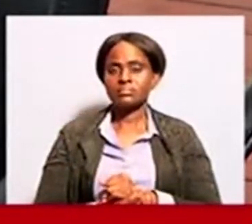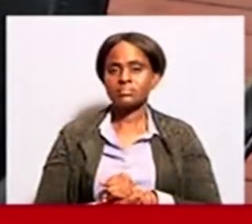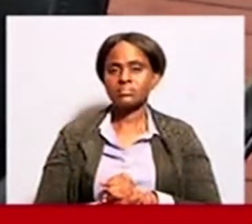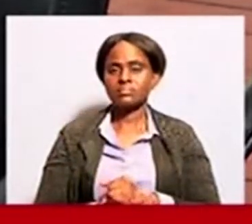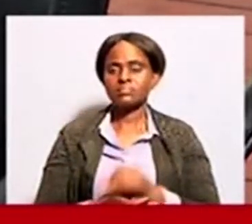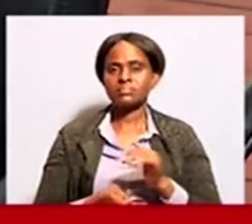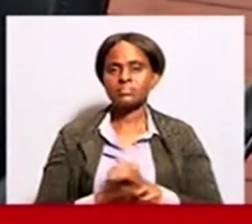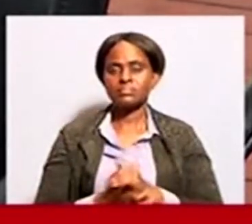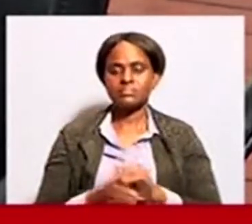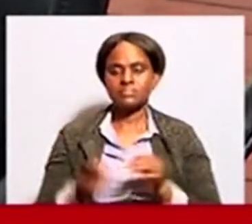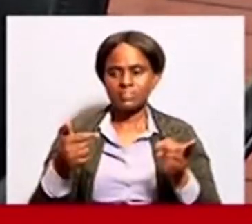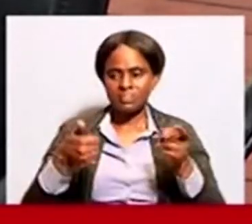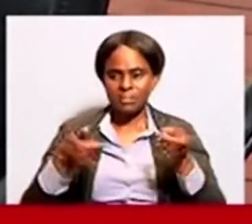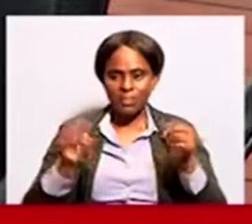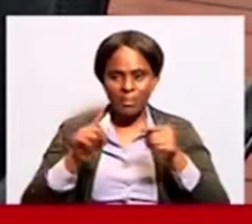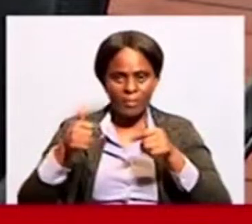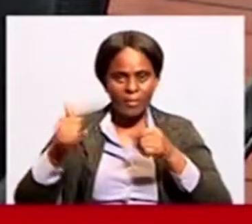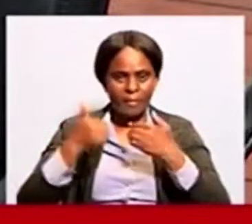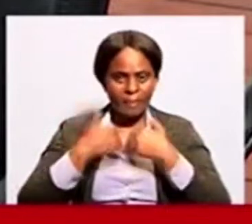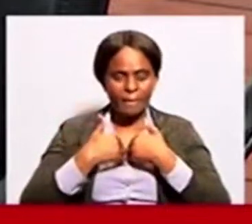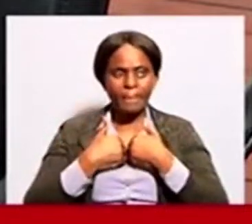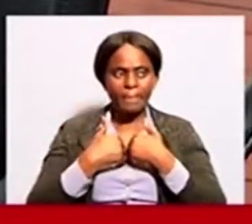when you undertook,